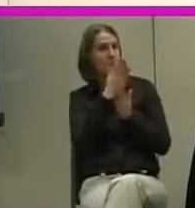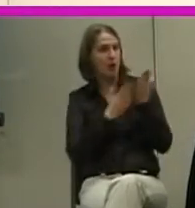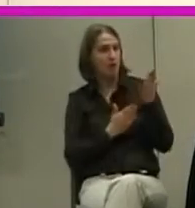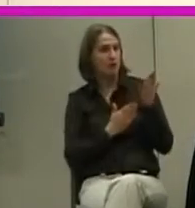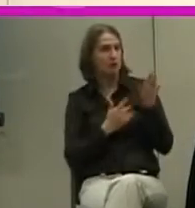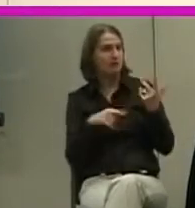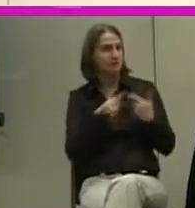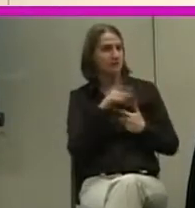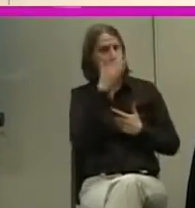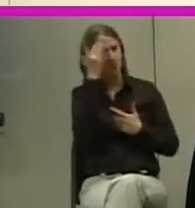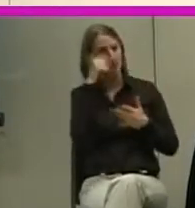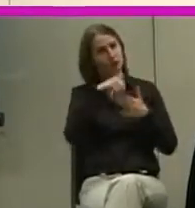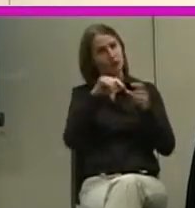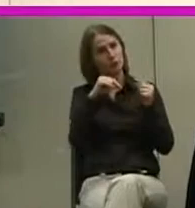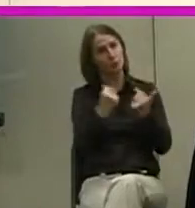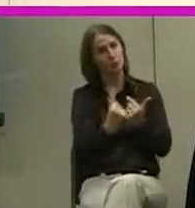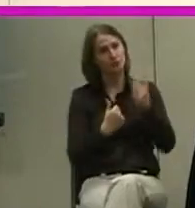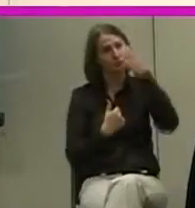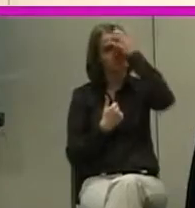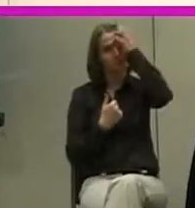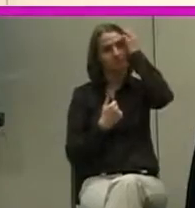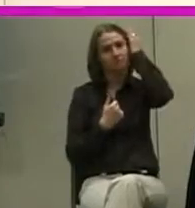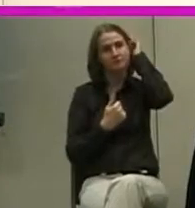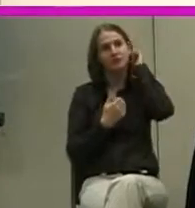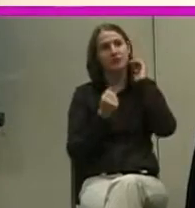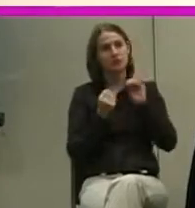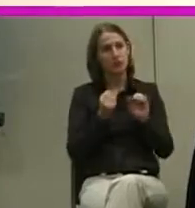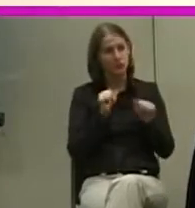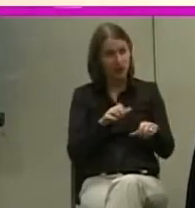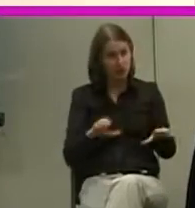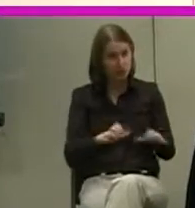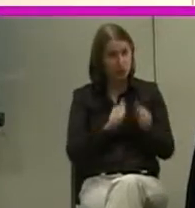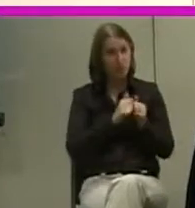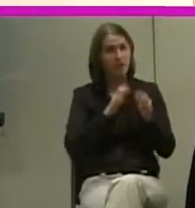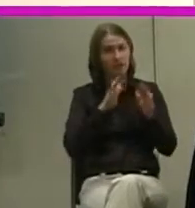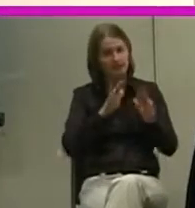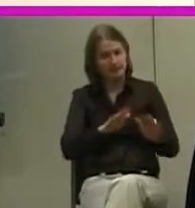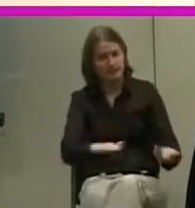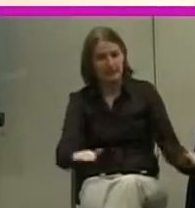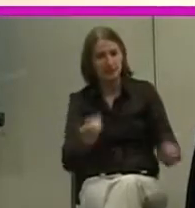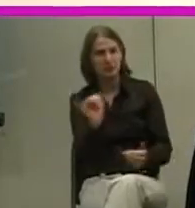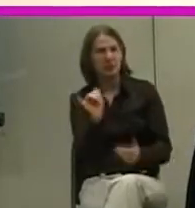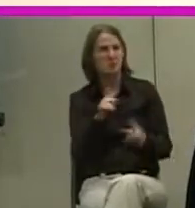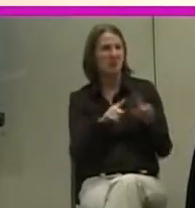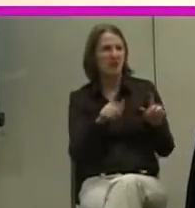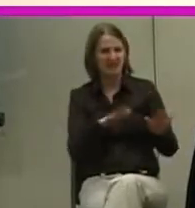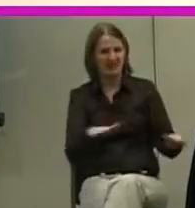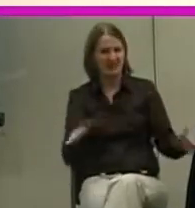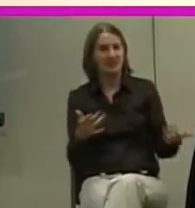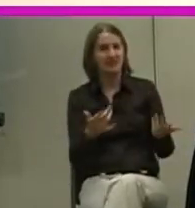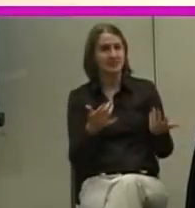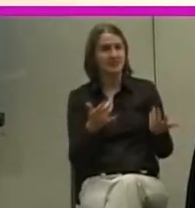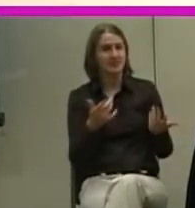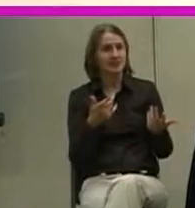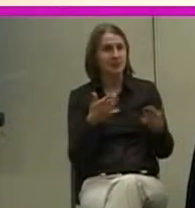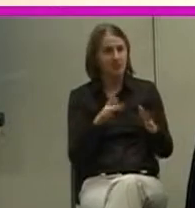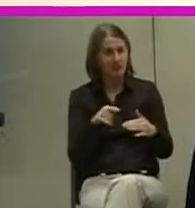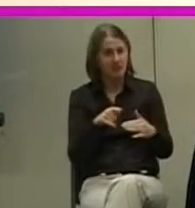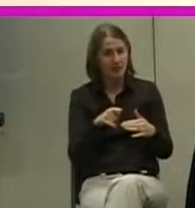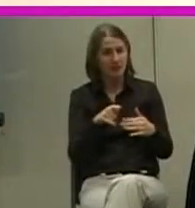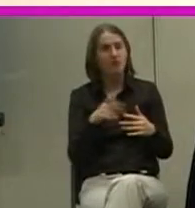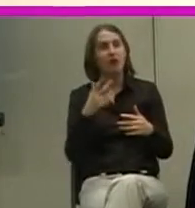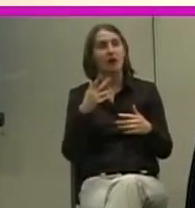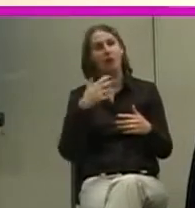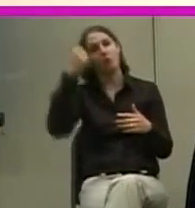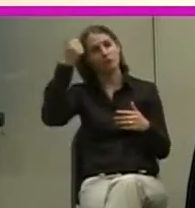of forget that they're in a group. So you could do that with the little kids too, but the older kids, I let them do the filming, I let them do all the